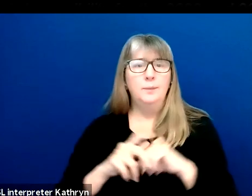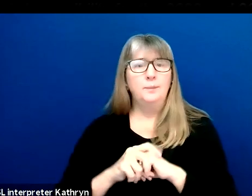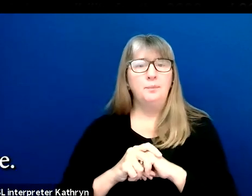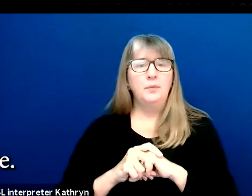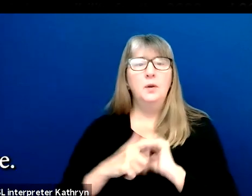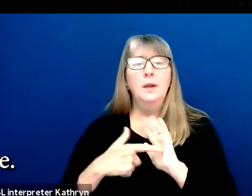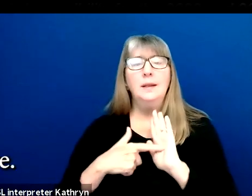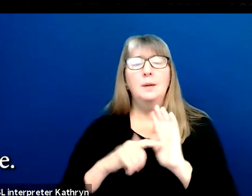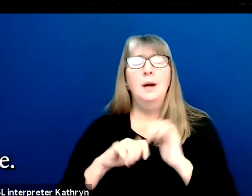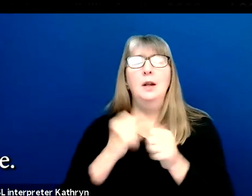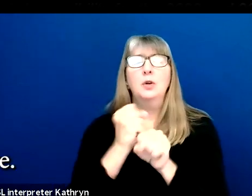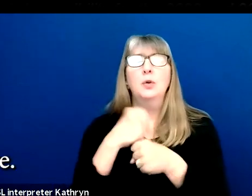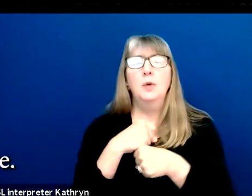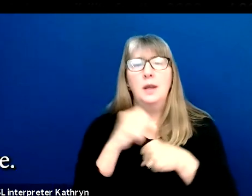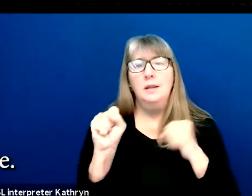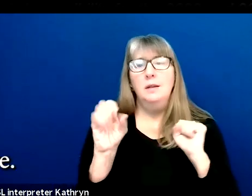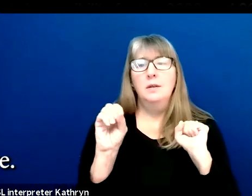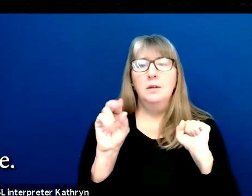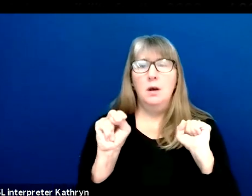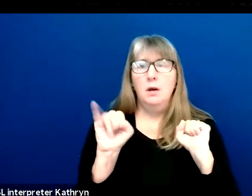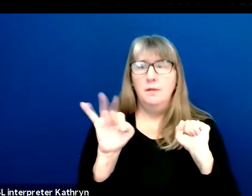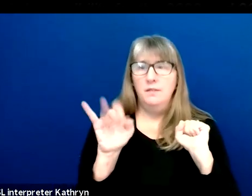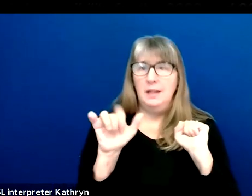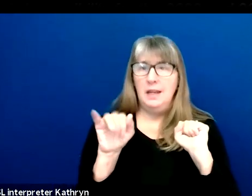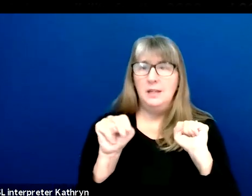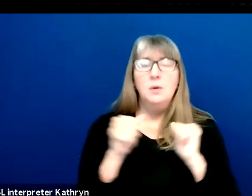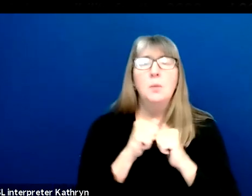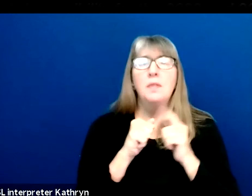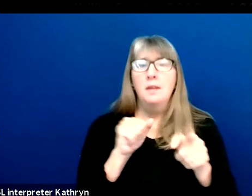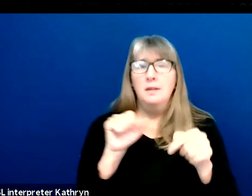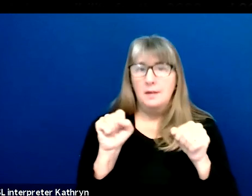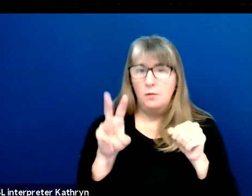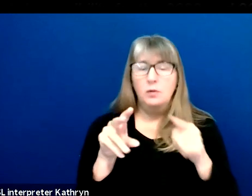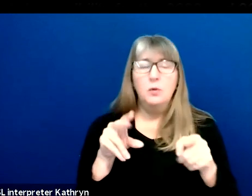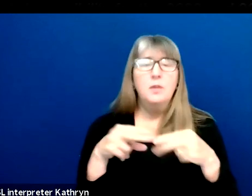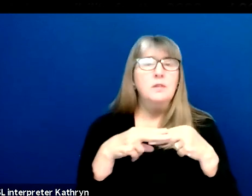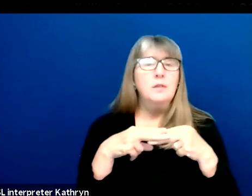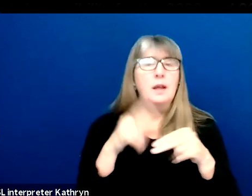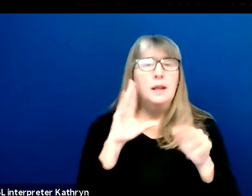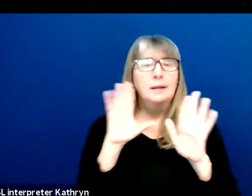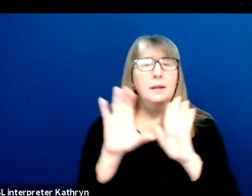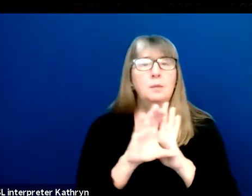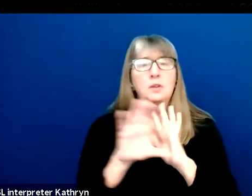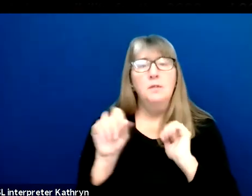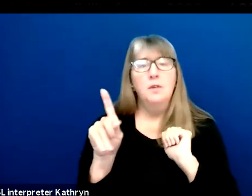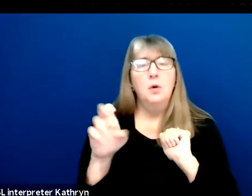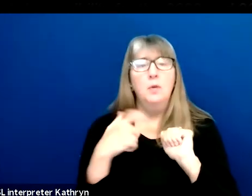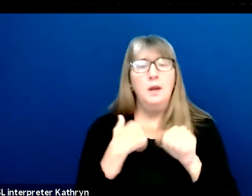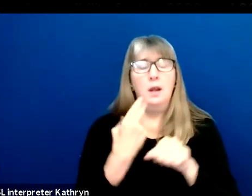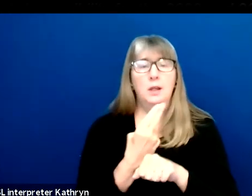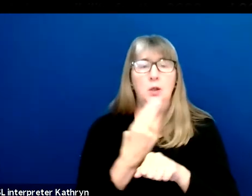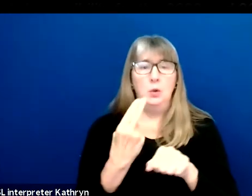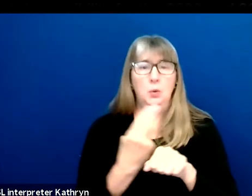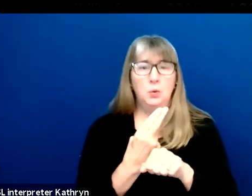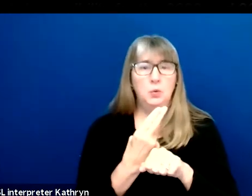example of how to create a sonification with this software. So on this slide is an image of the code I used in